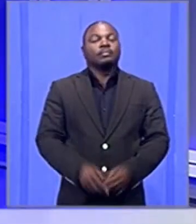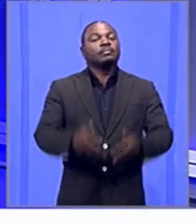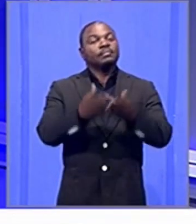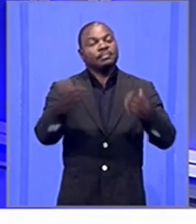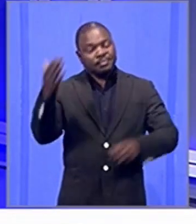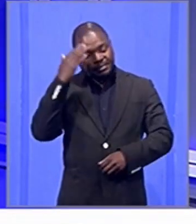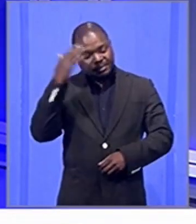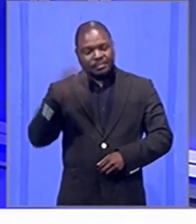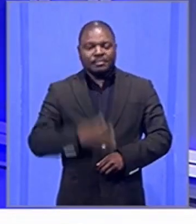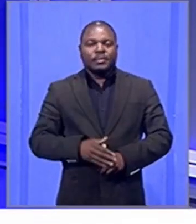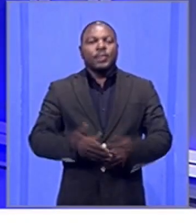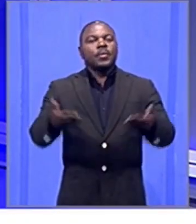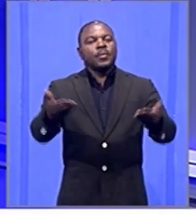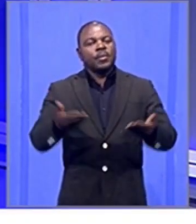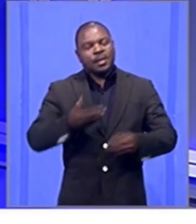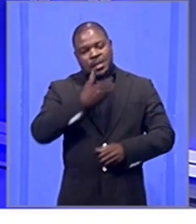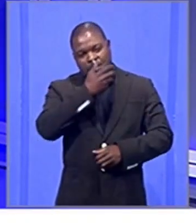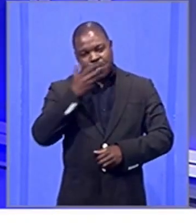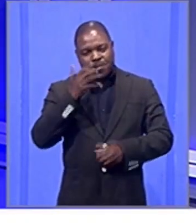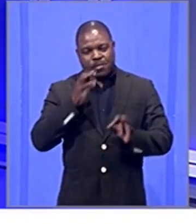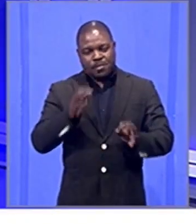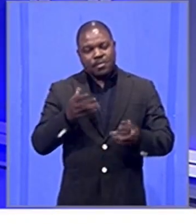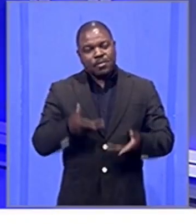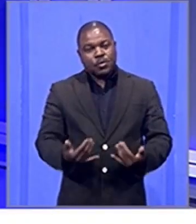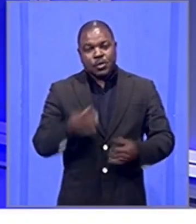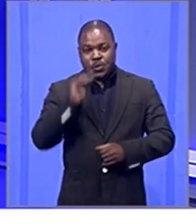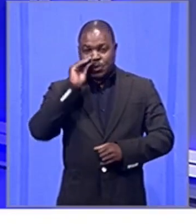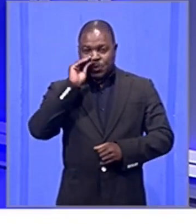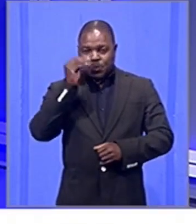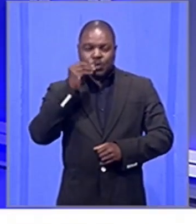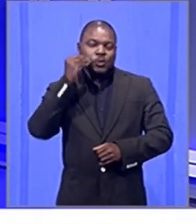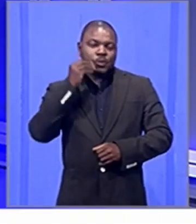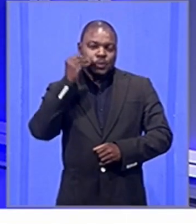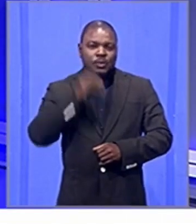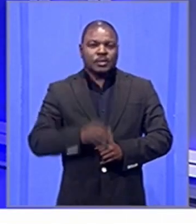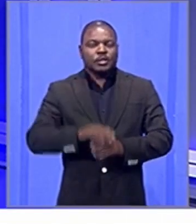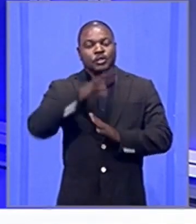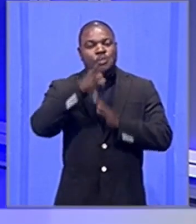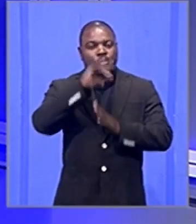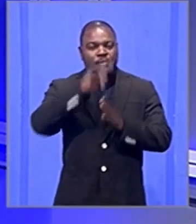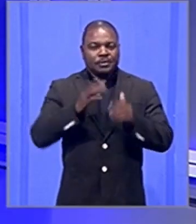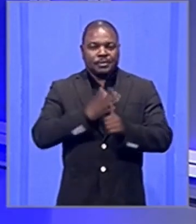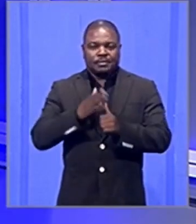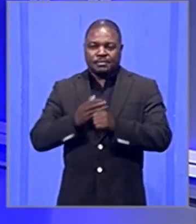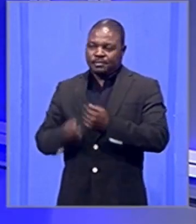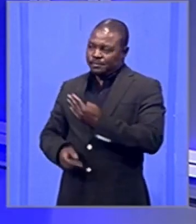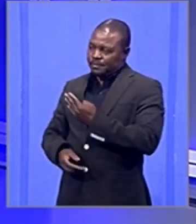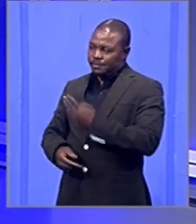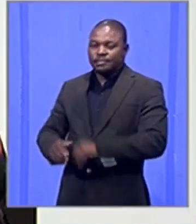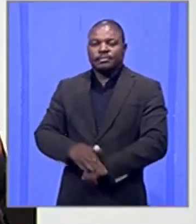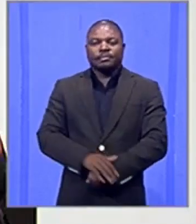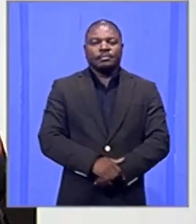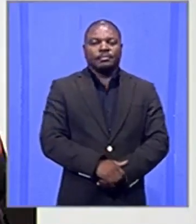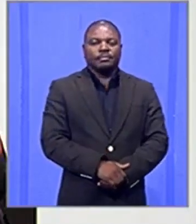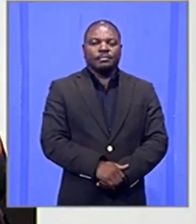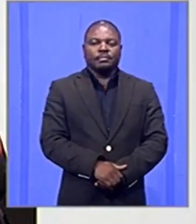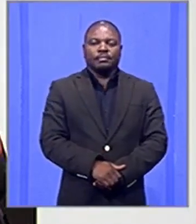Dumela mahaeso la moetswe ka diatla tse mofuthu kgasong ena ya ditaba tsa Sesotho empa ha re qale ka dihlooho tsa tsona.